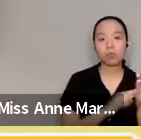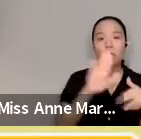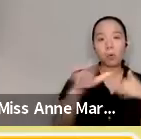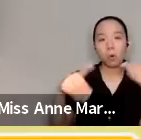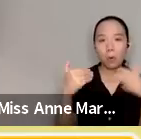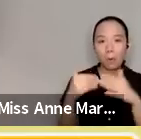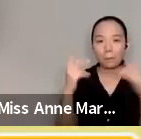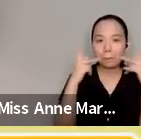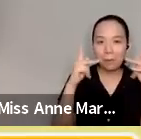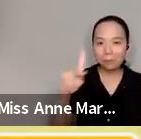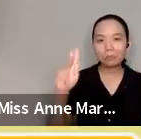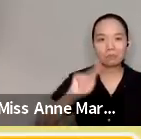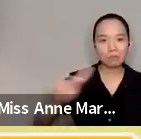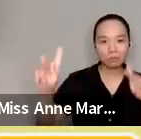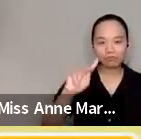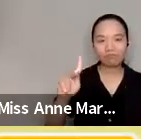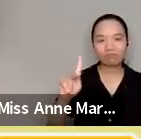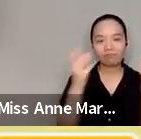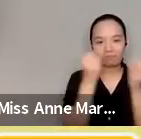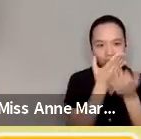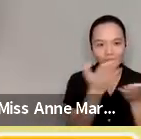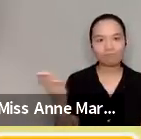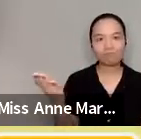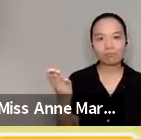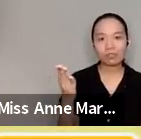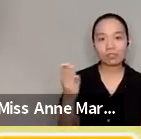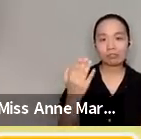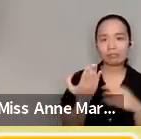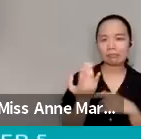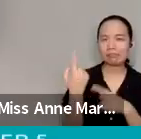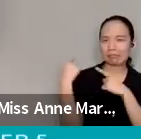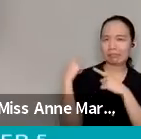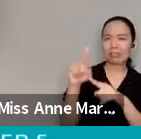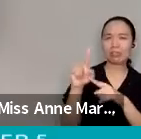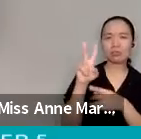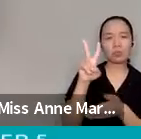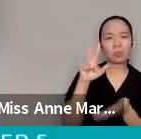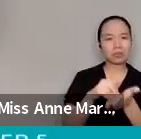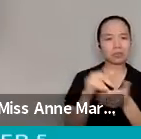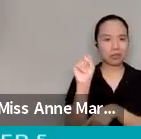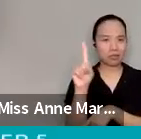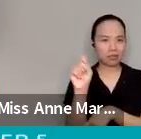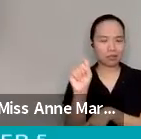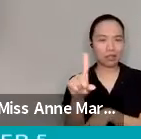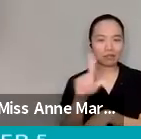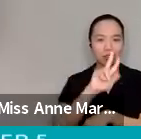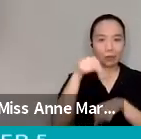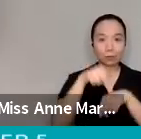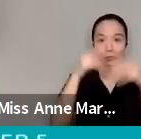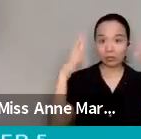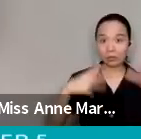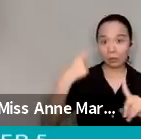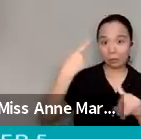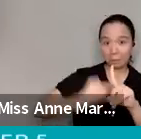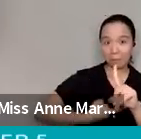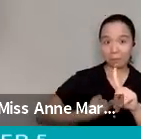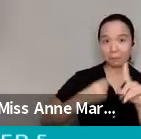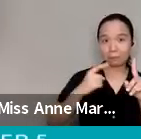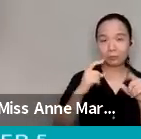sphere. Since 2011, the National Teachers Month movement has gained